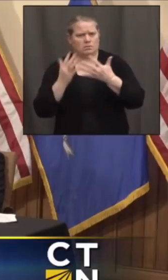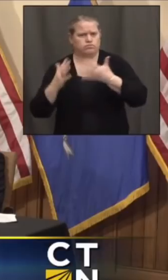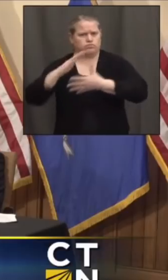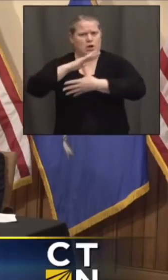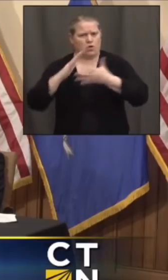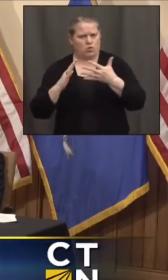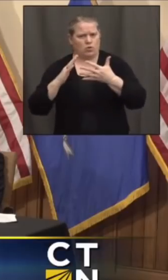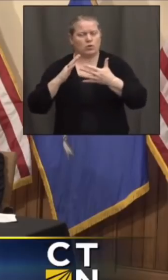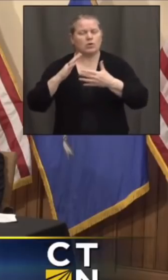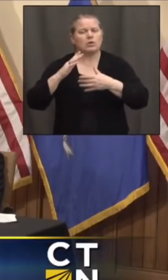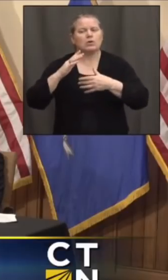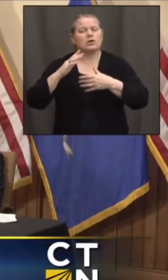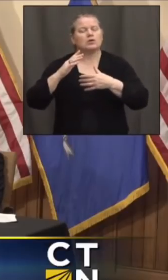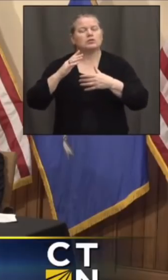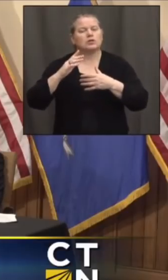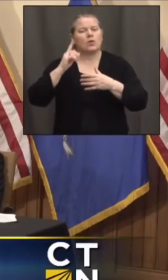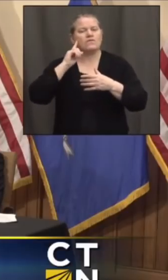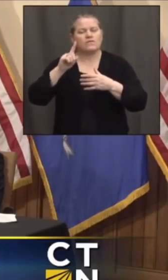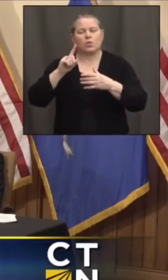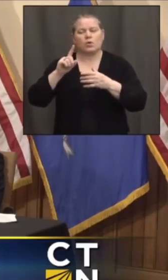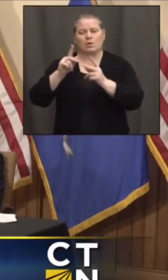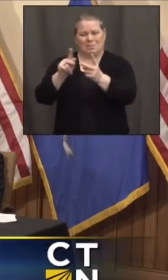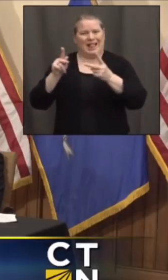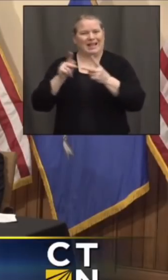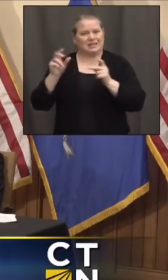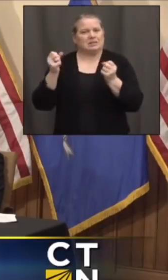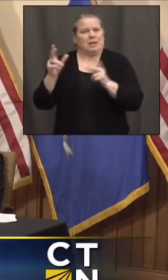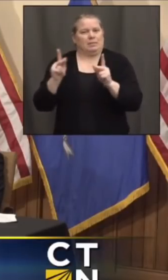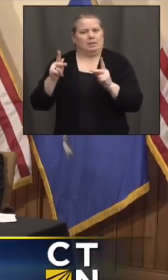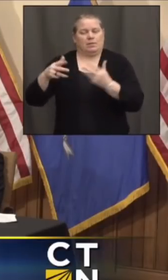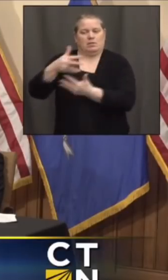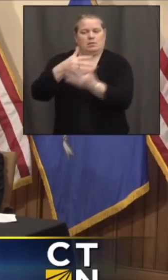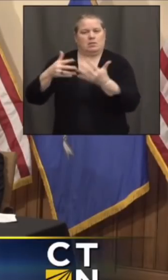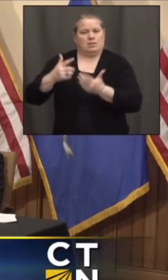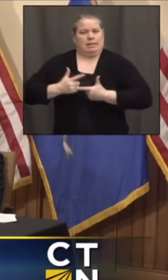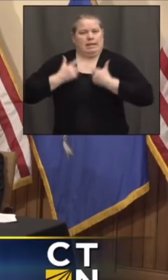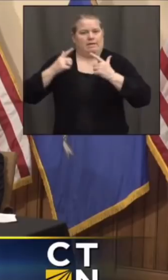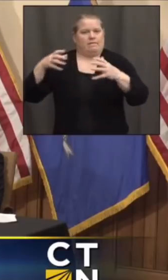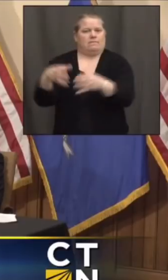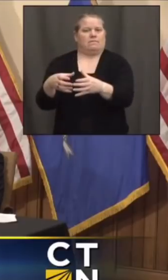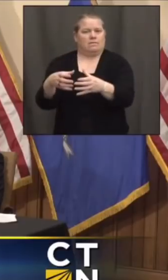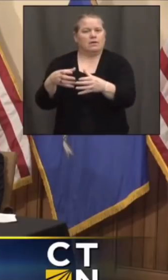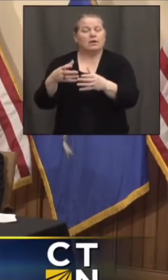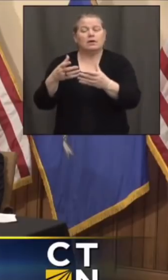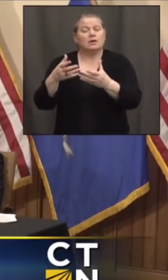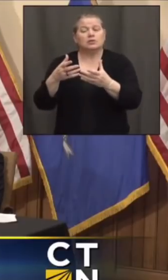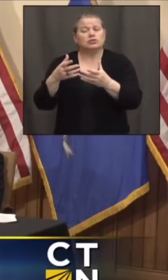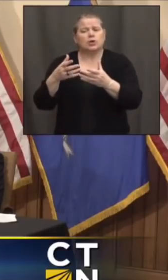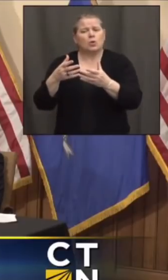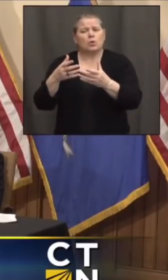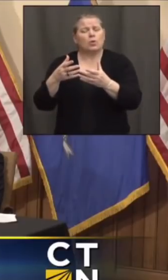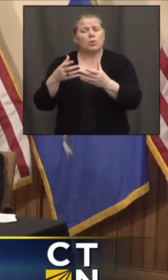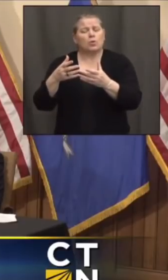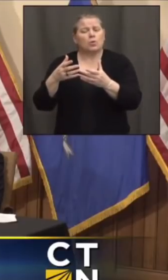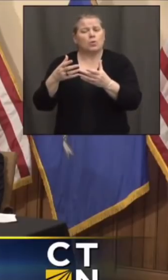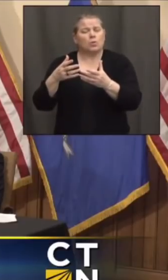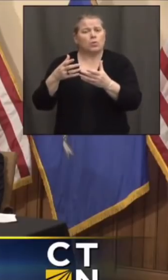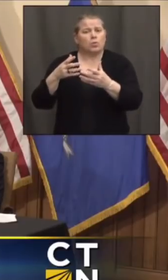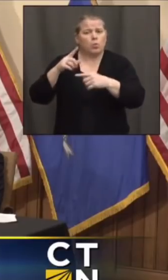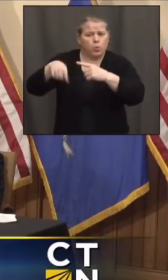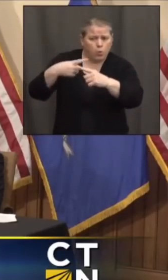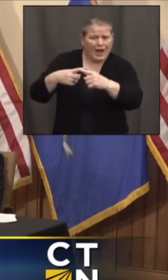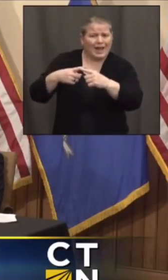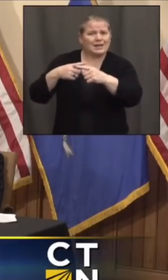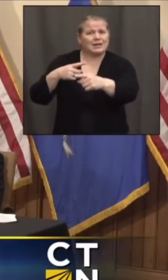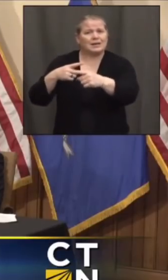on a parallel timeline to the rest of the vaccinations. But what is the criteria for when a congregate setting will, I guess, come